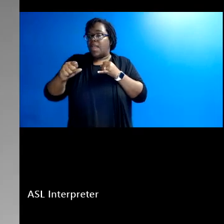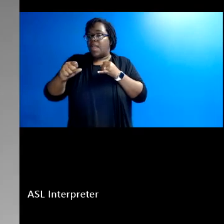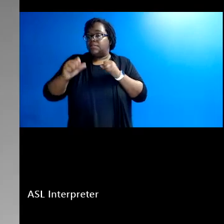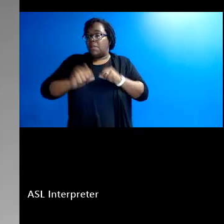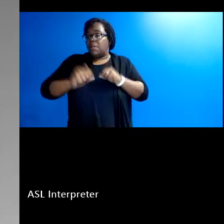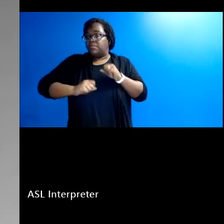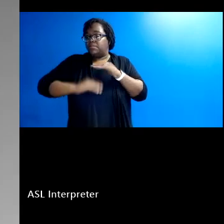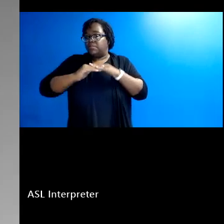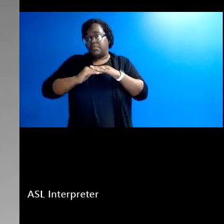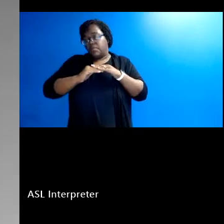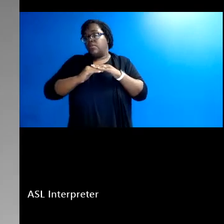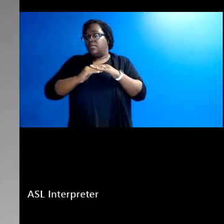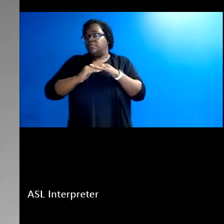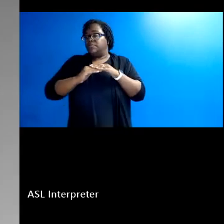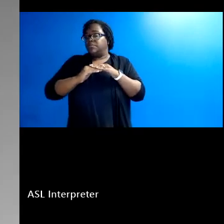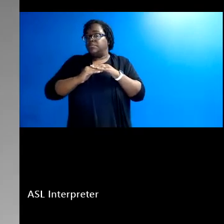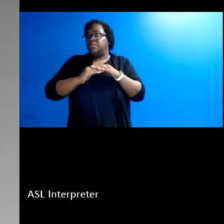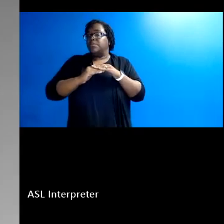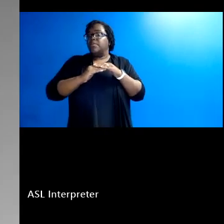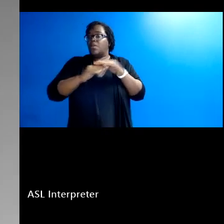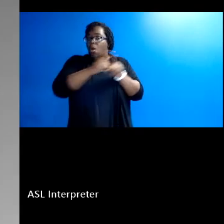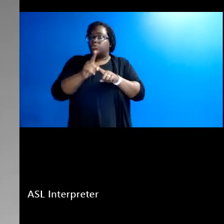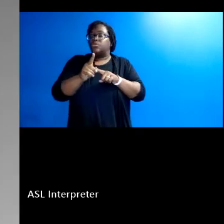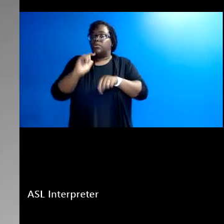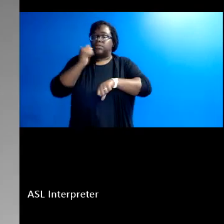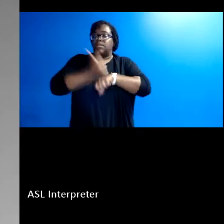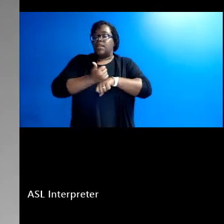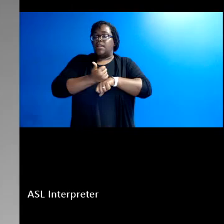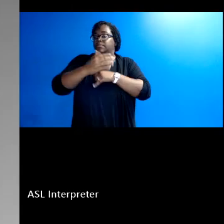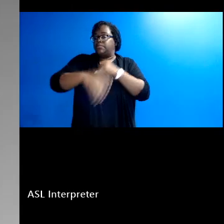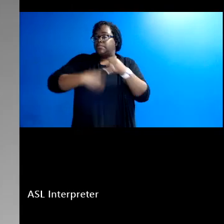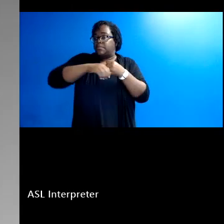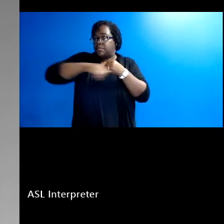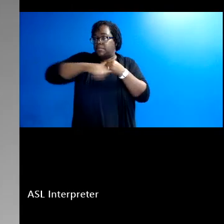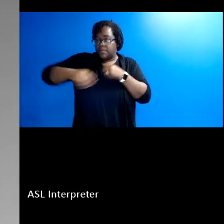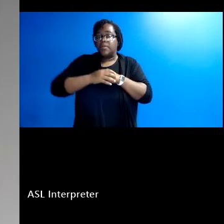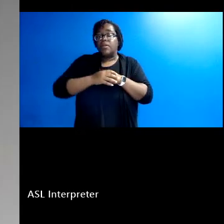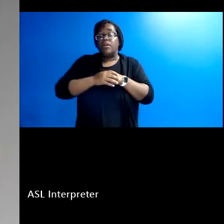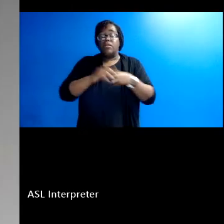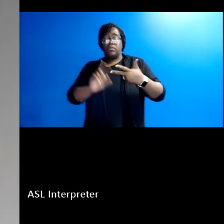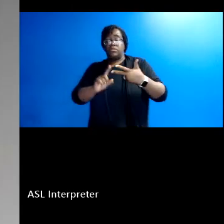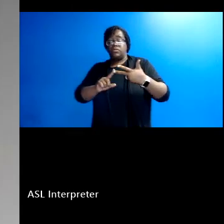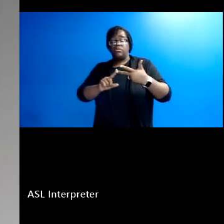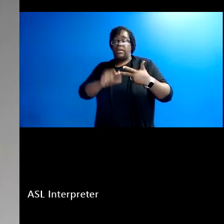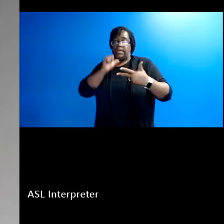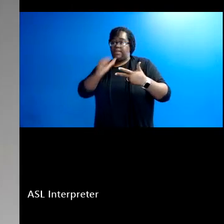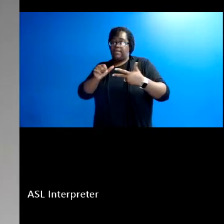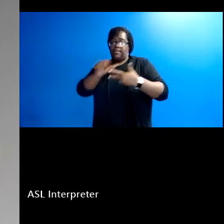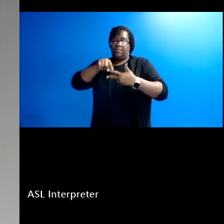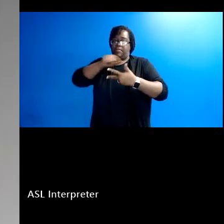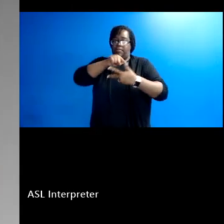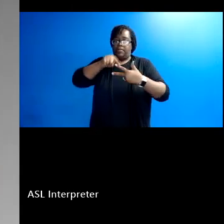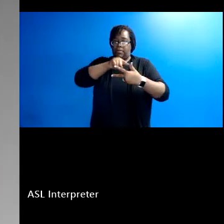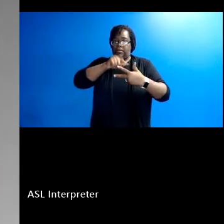well. And then other HFRA areas. These are areas that don't meet those other 2 locations. So we're working to harden those